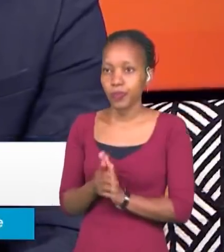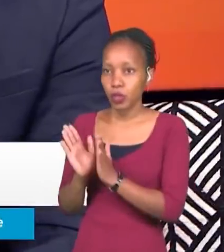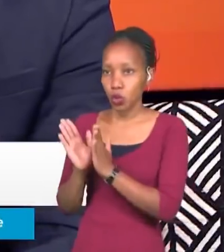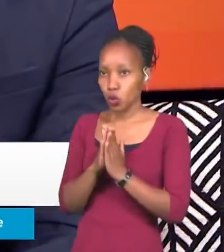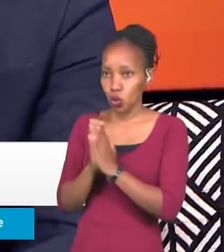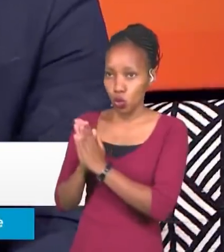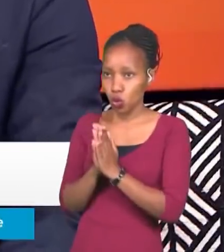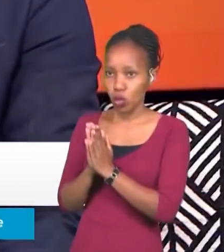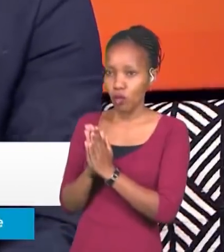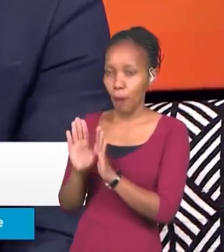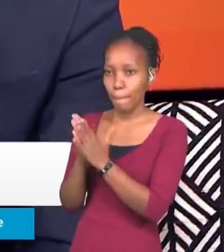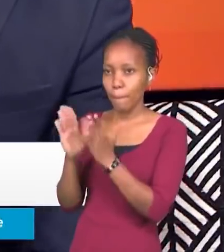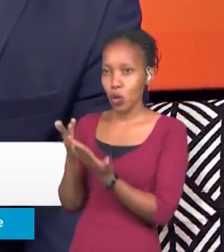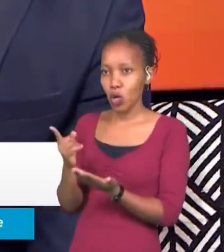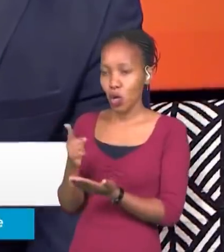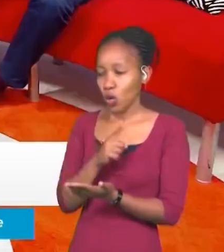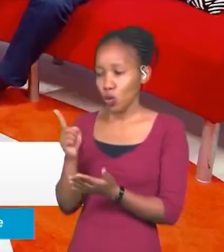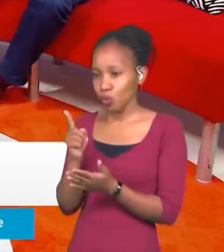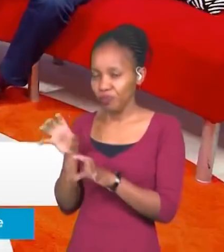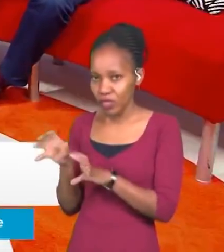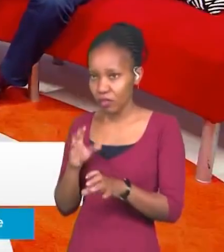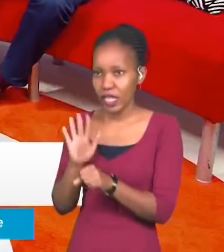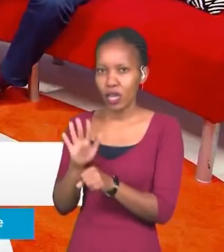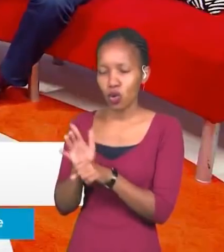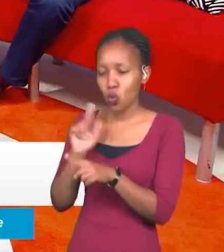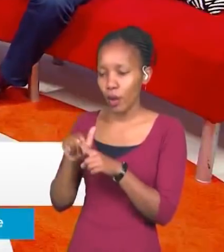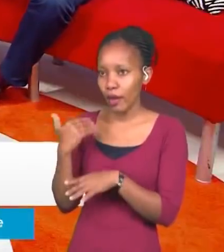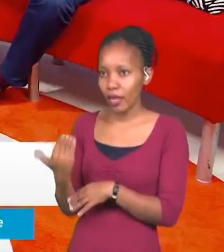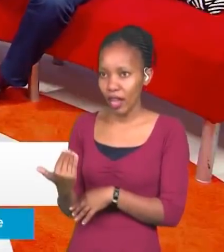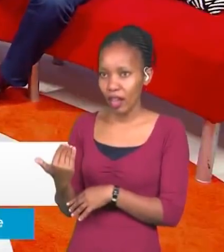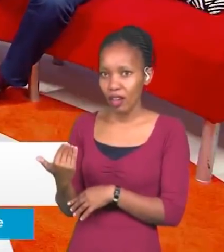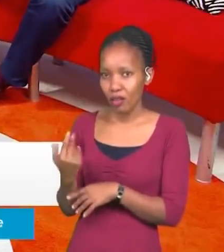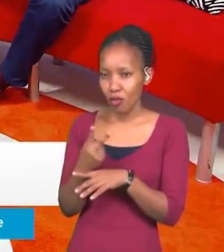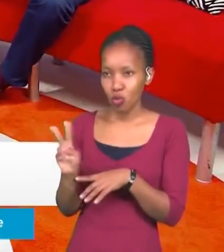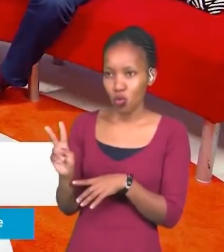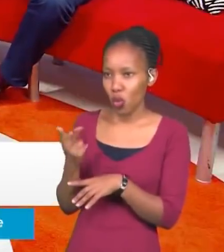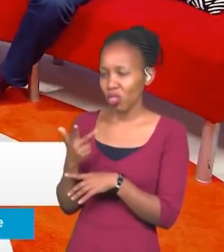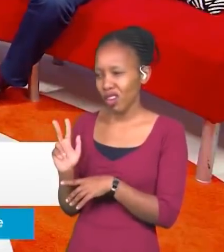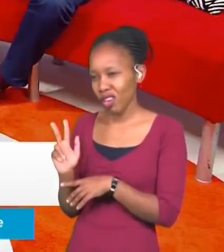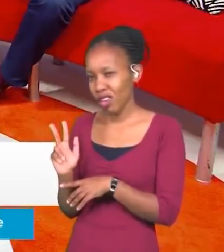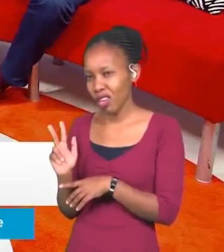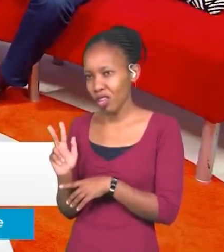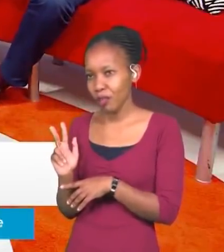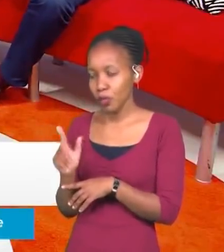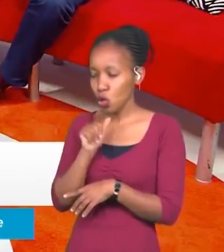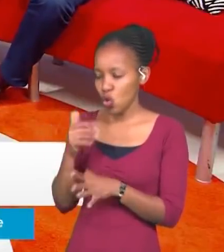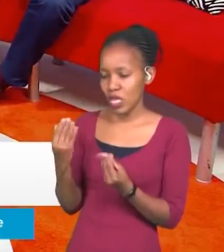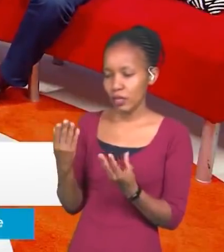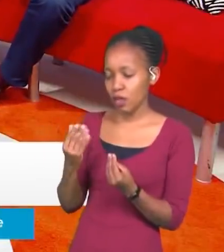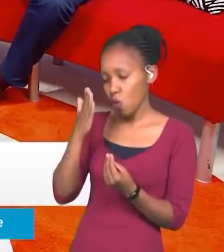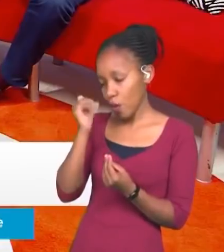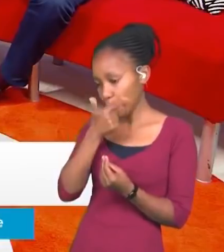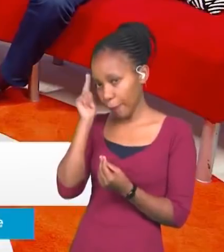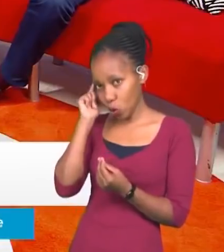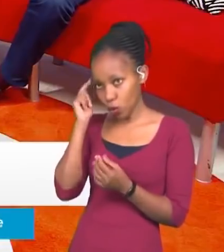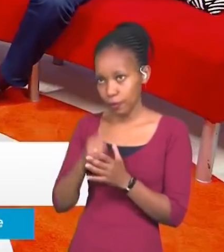Maybe a summary. You know, you went through loss. Yes. At a very tender age. Yes. Actually, from 2-3. Mm-hmm. That was not easy for you. Yes. Because now you're